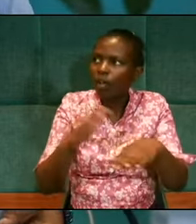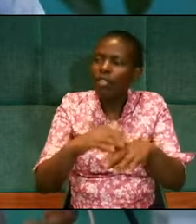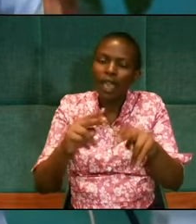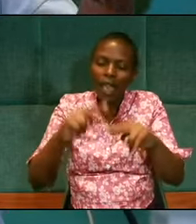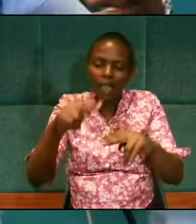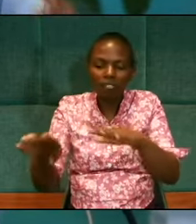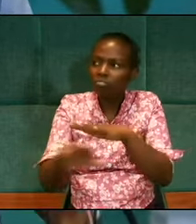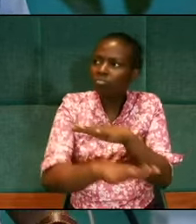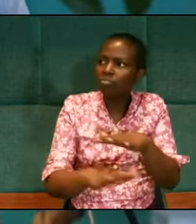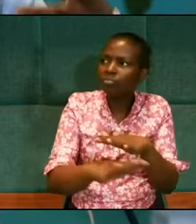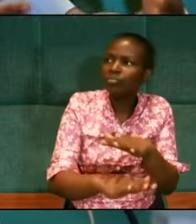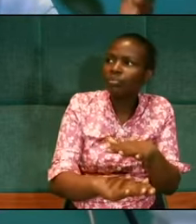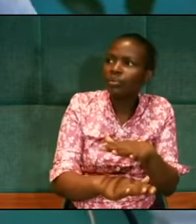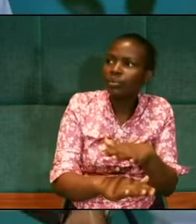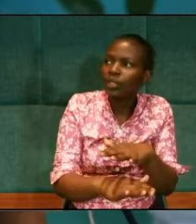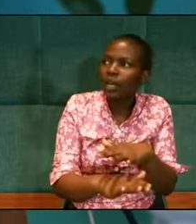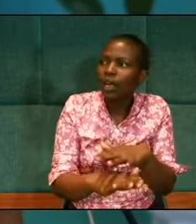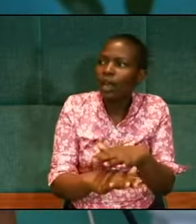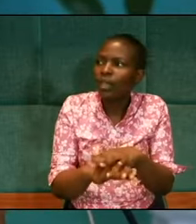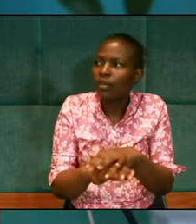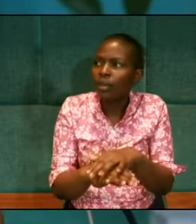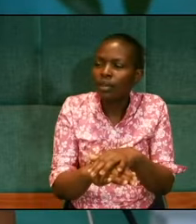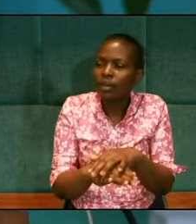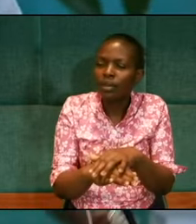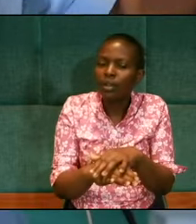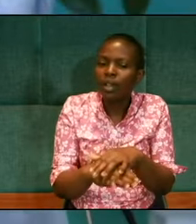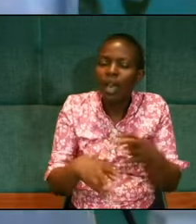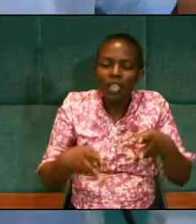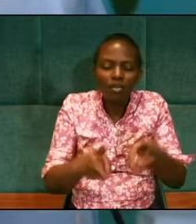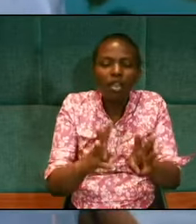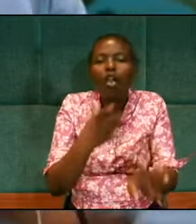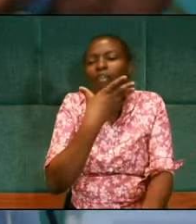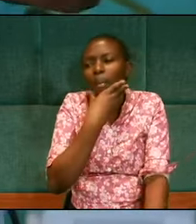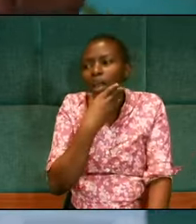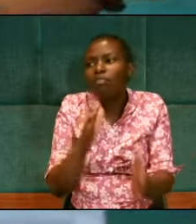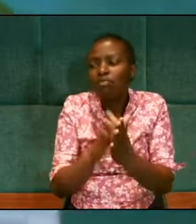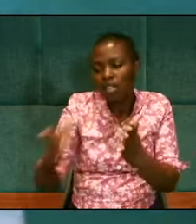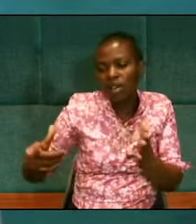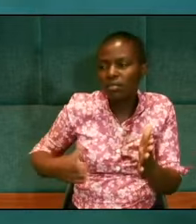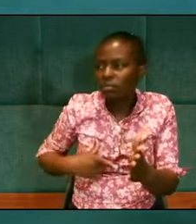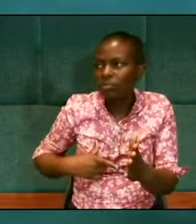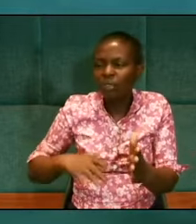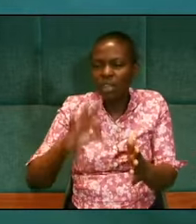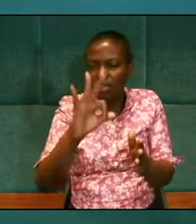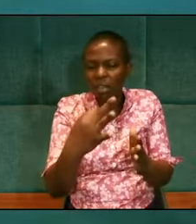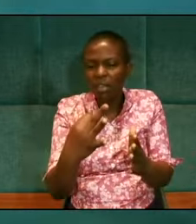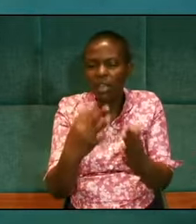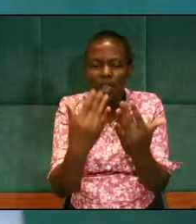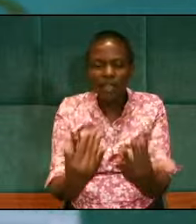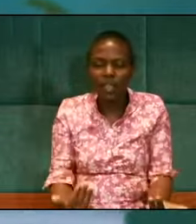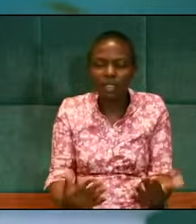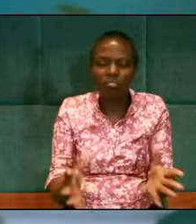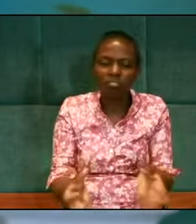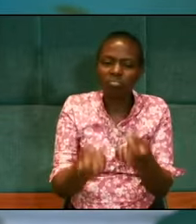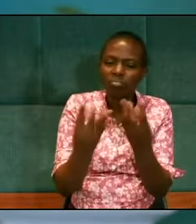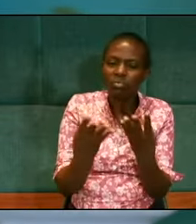man with a lady or a maiden. So three things, they are amazing The Bible says